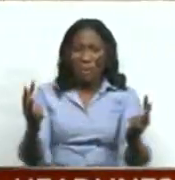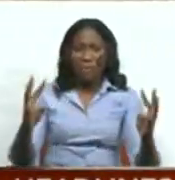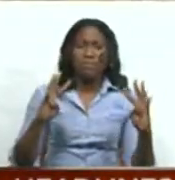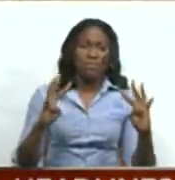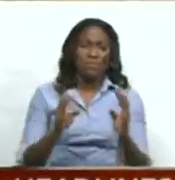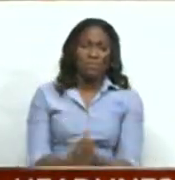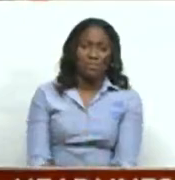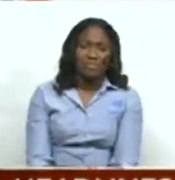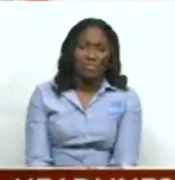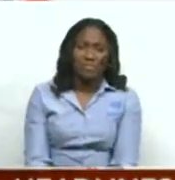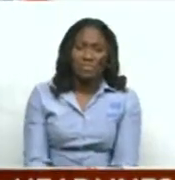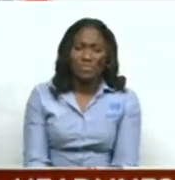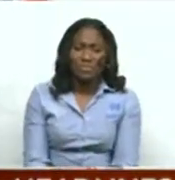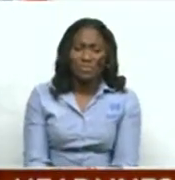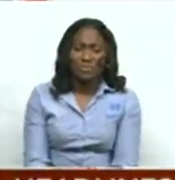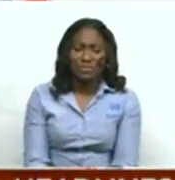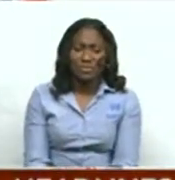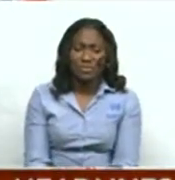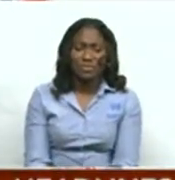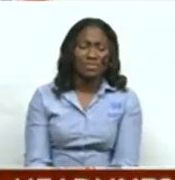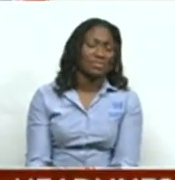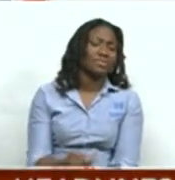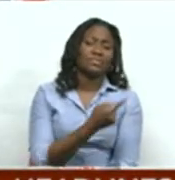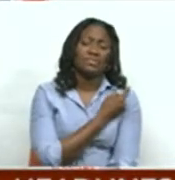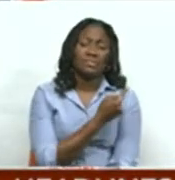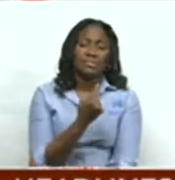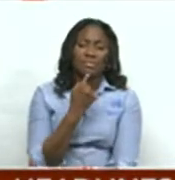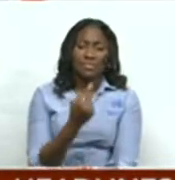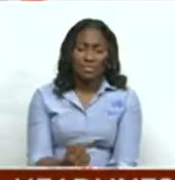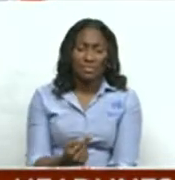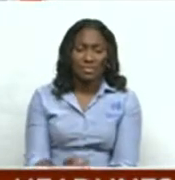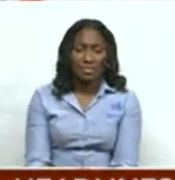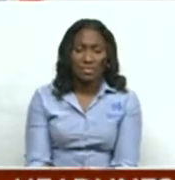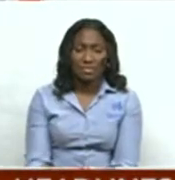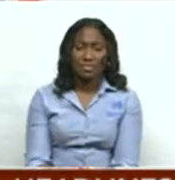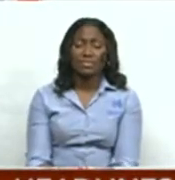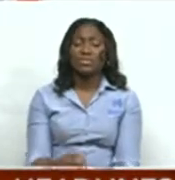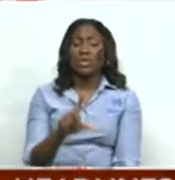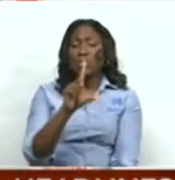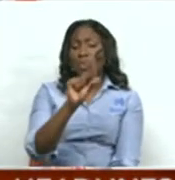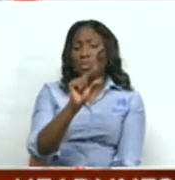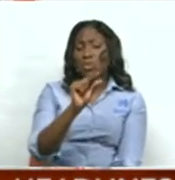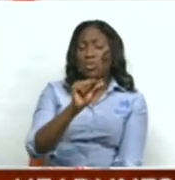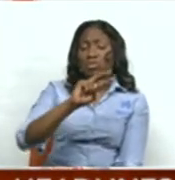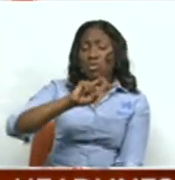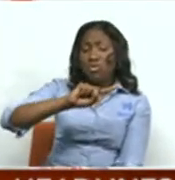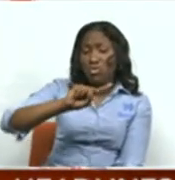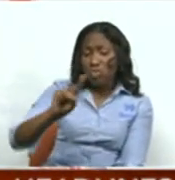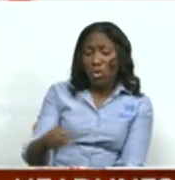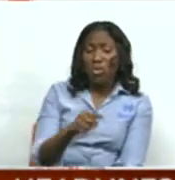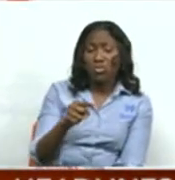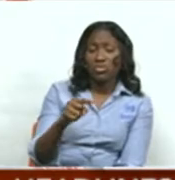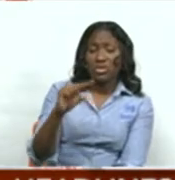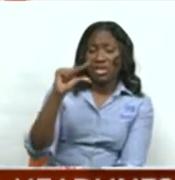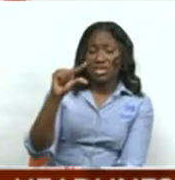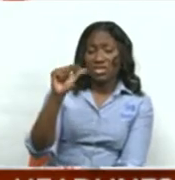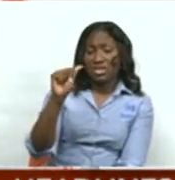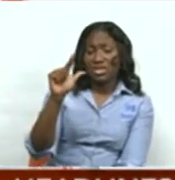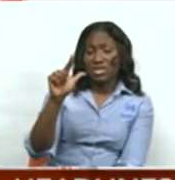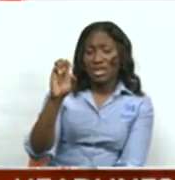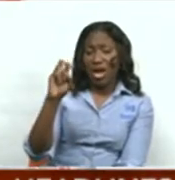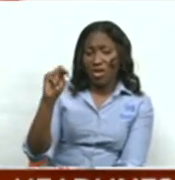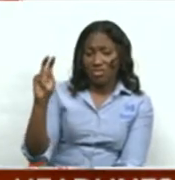out. Yeah. So they hold at least 20,000 gallons, each of them. And as I said,